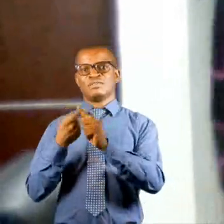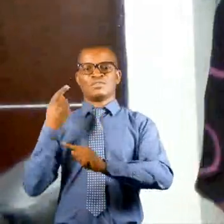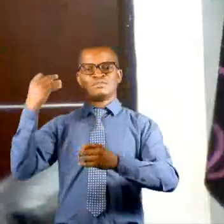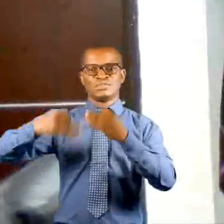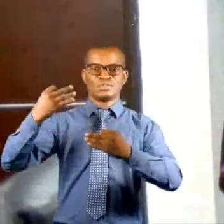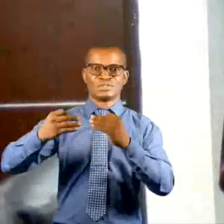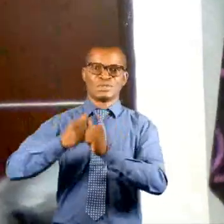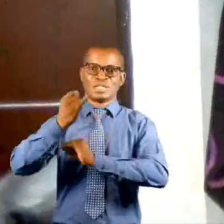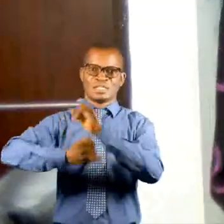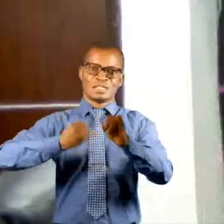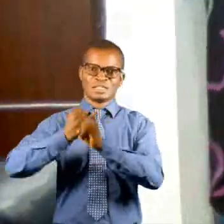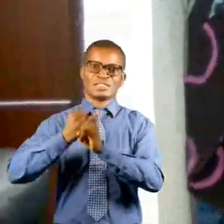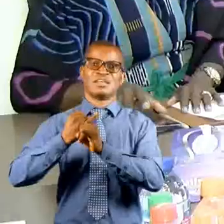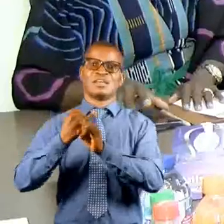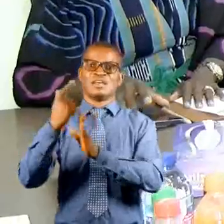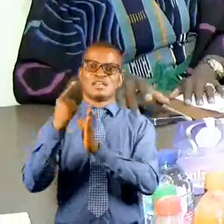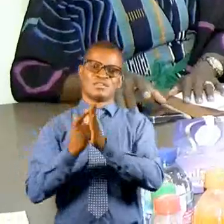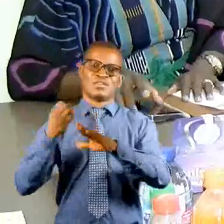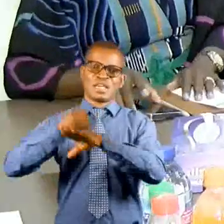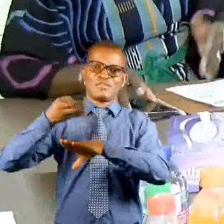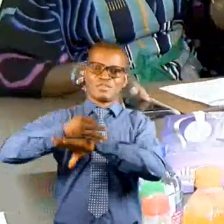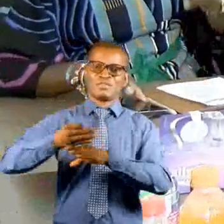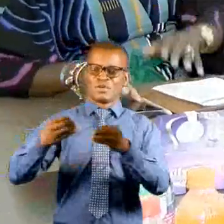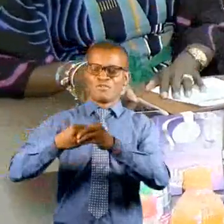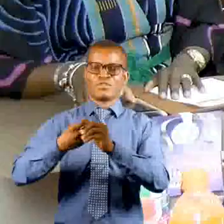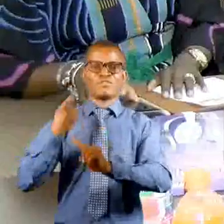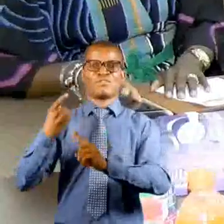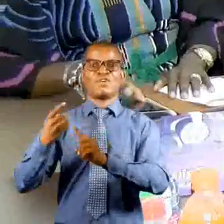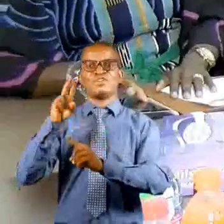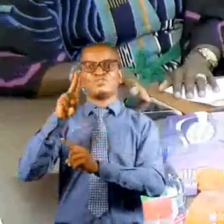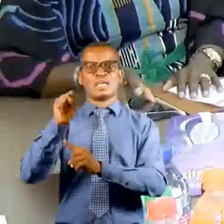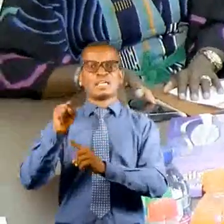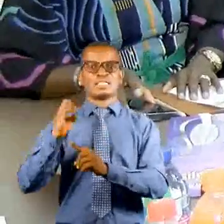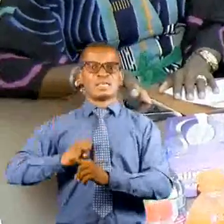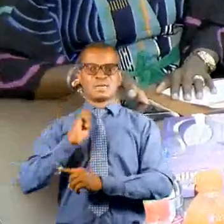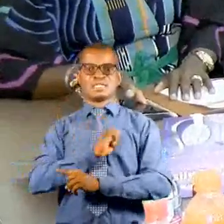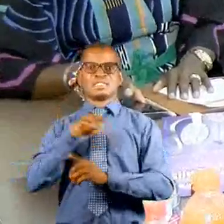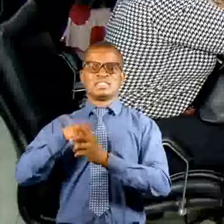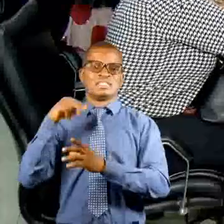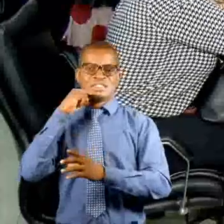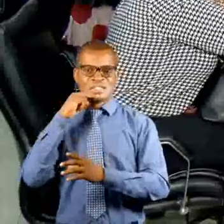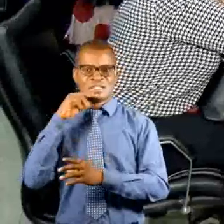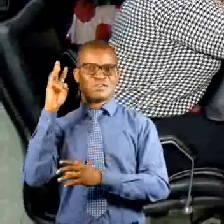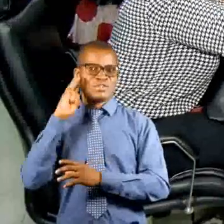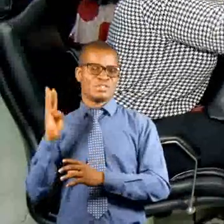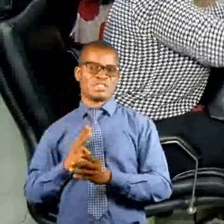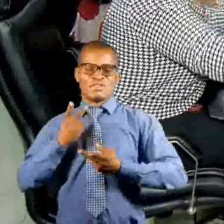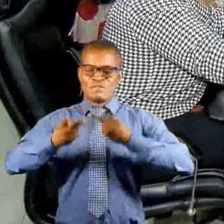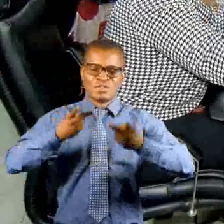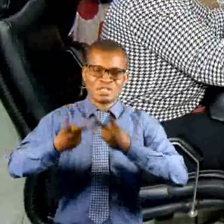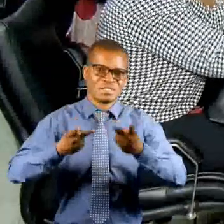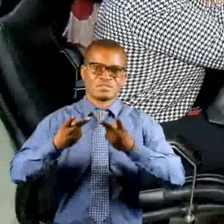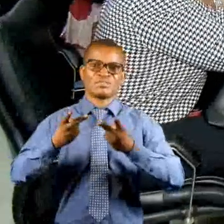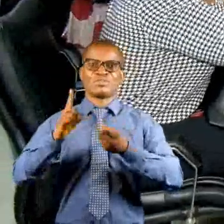The Senior Justice Advisor with the International Narcotics and Law Enforcement Office of the United States Embassy in Nigeria, Michelle Washington,